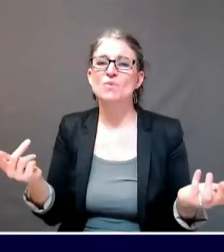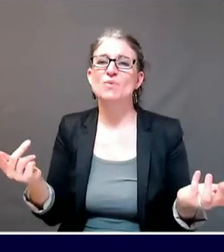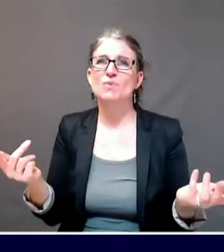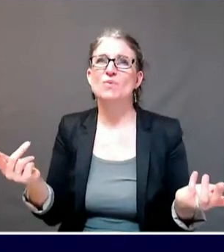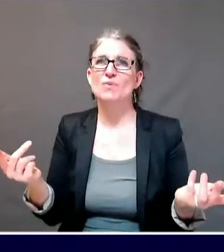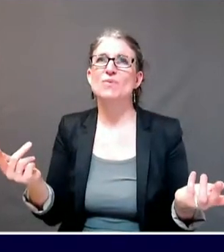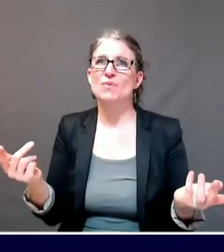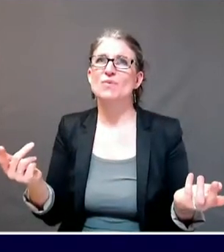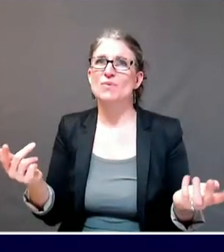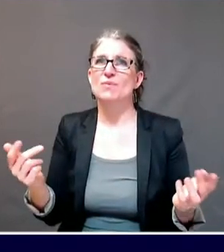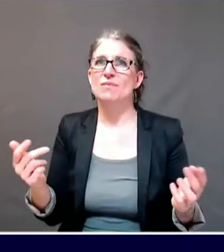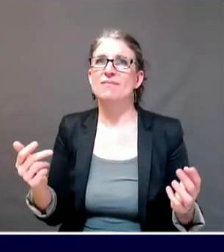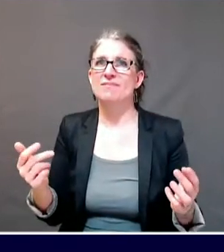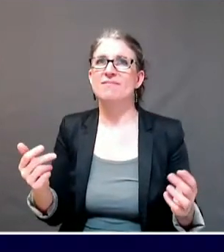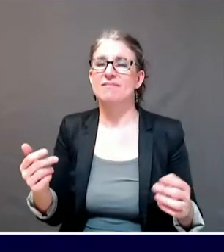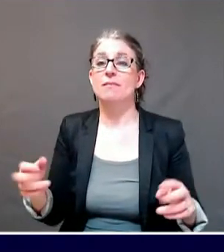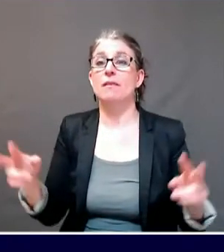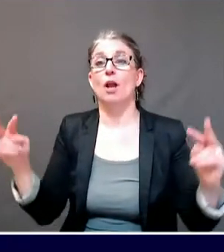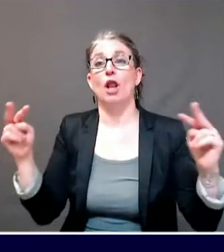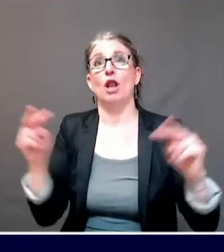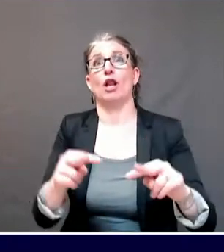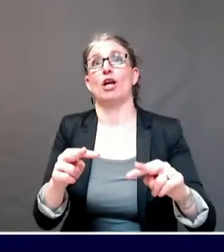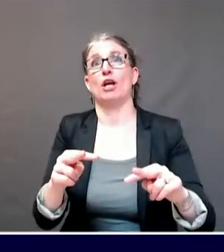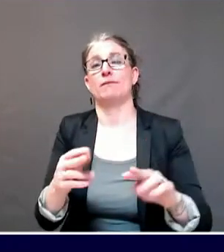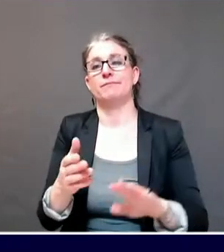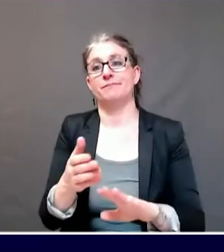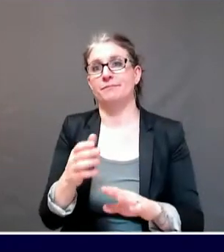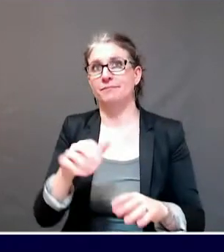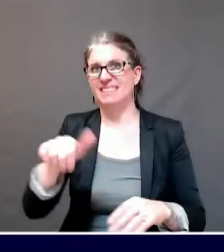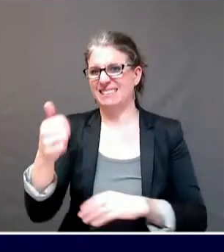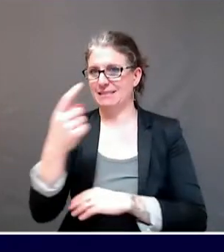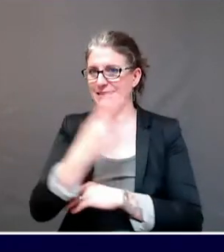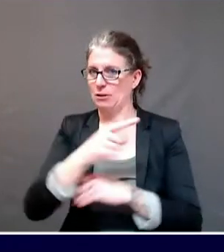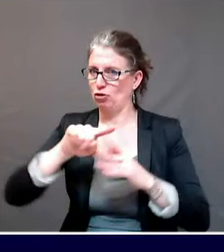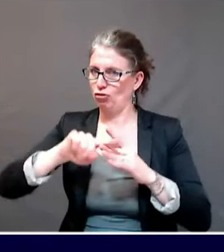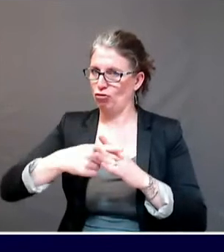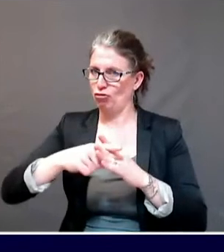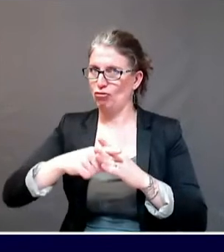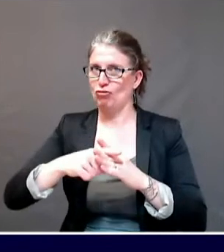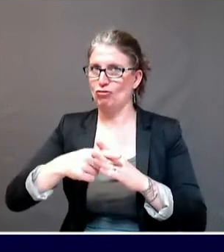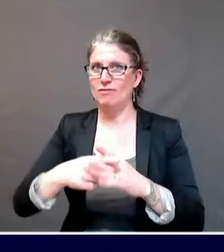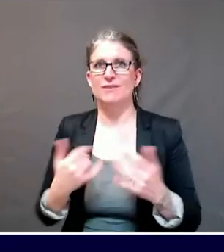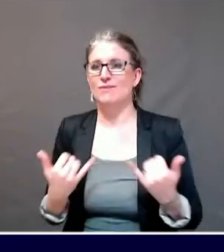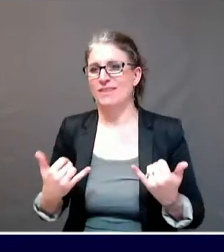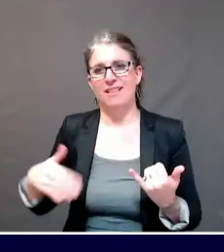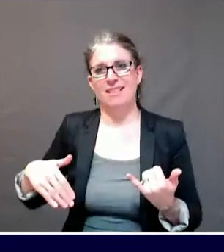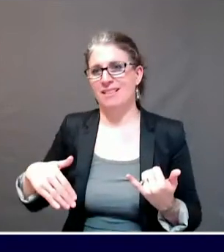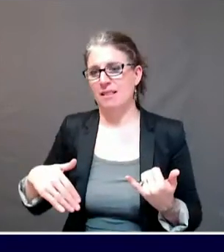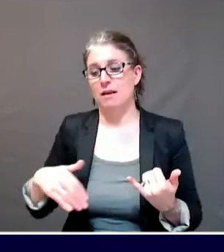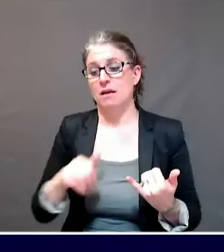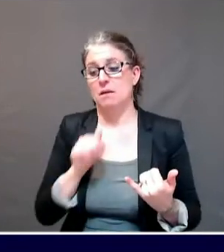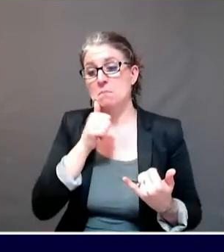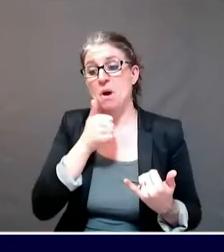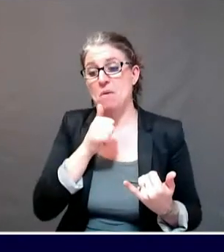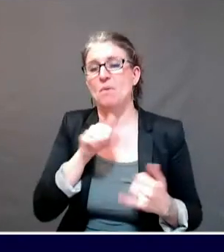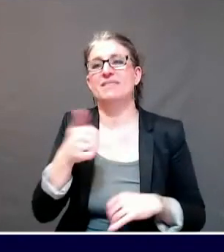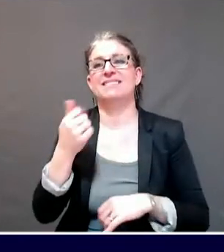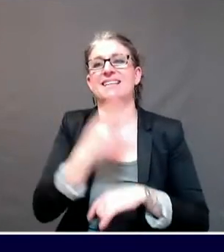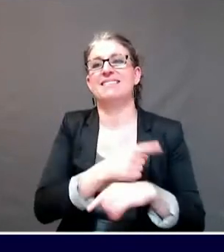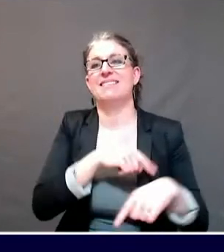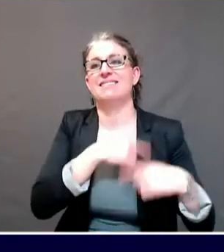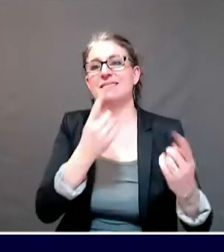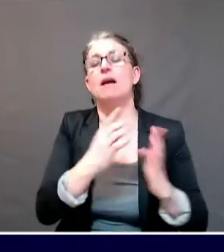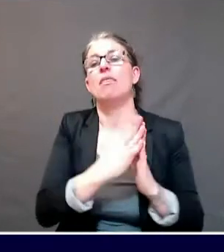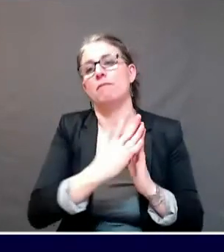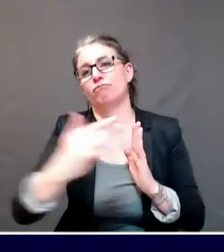of when we might see any putative increase in cases if it's going to happen. So we really want to see what this week brings